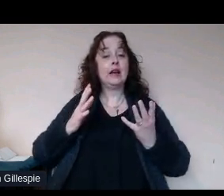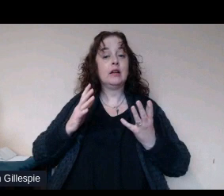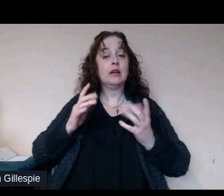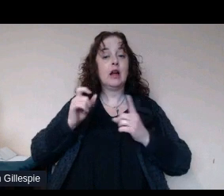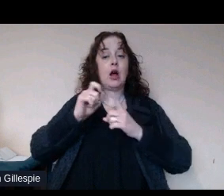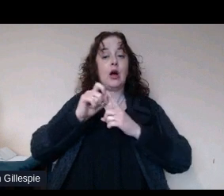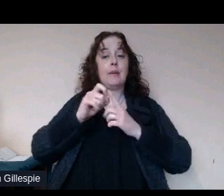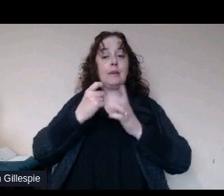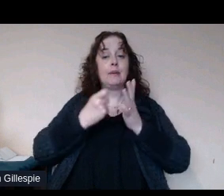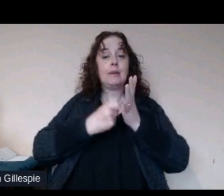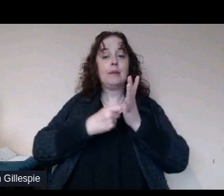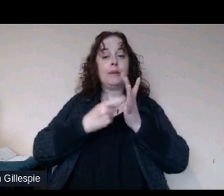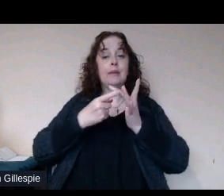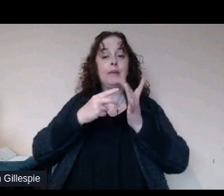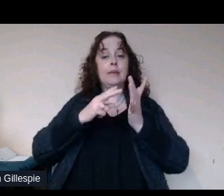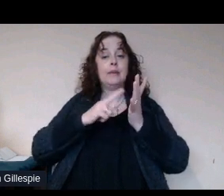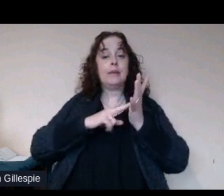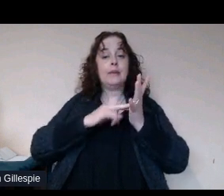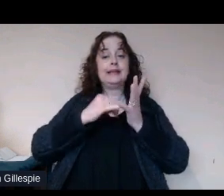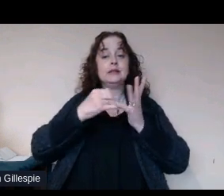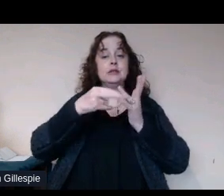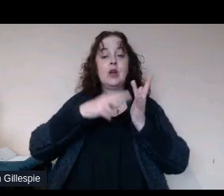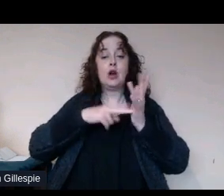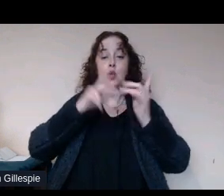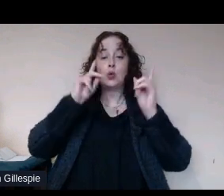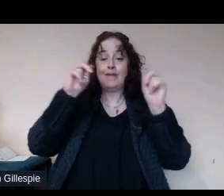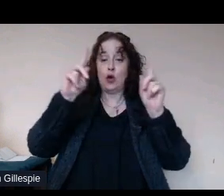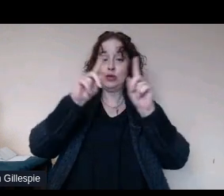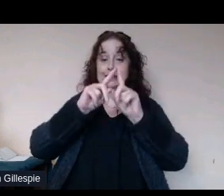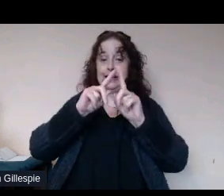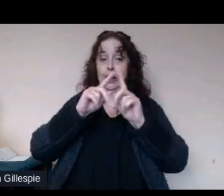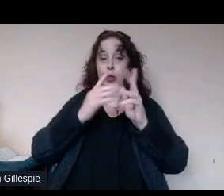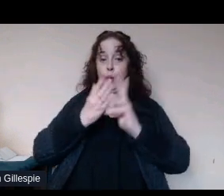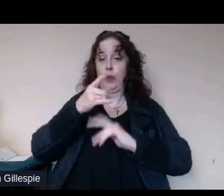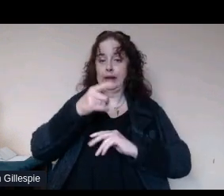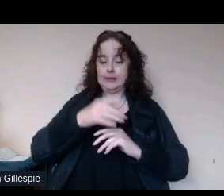University preparatory course for the CPAC.